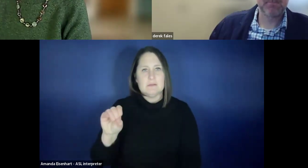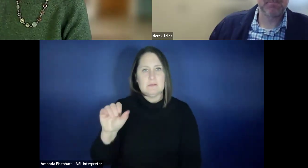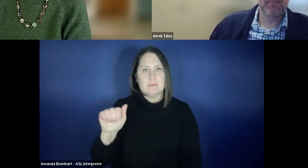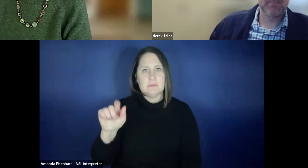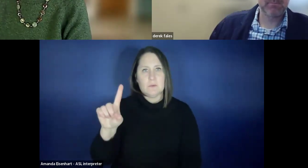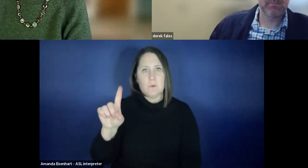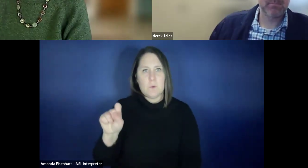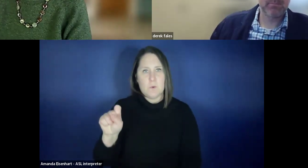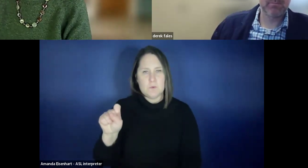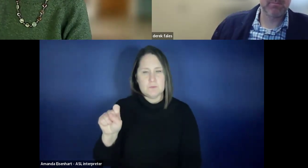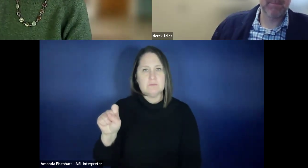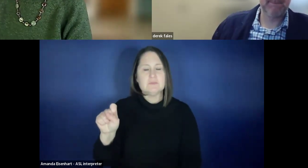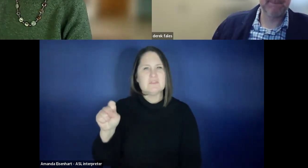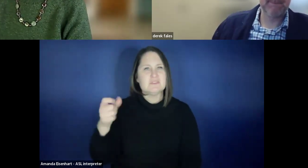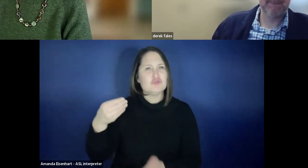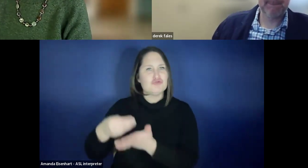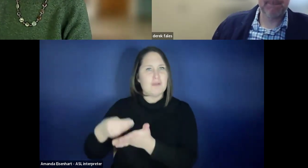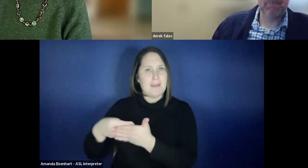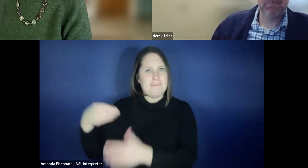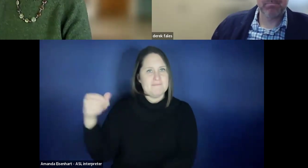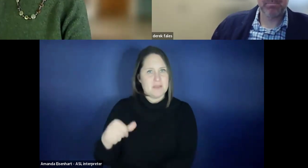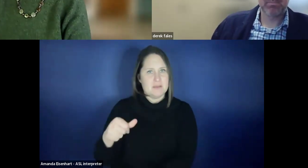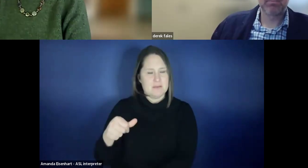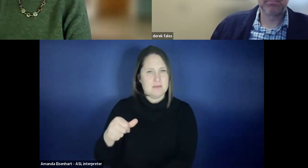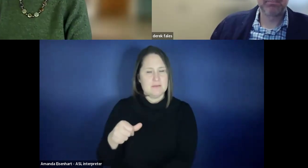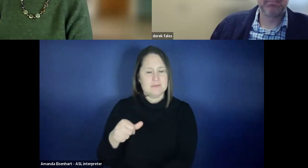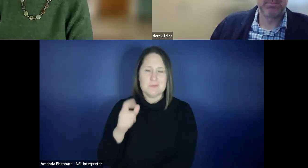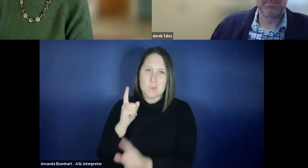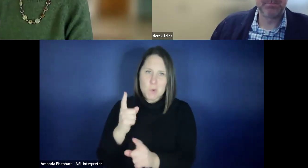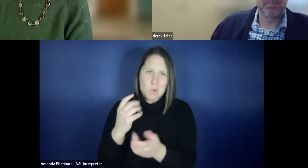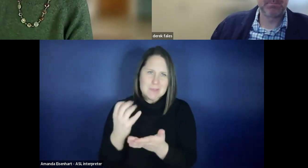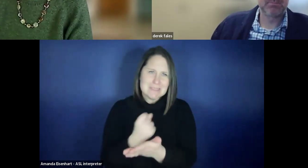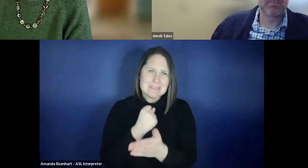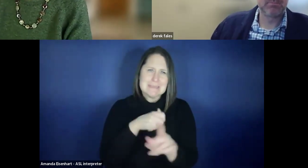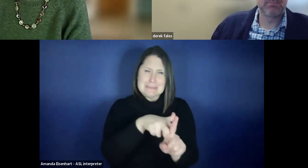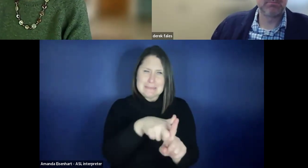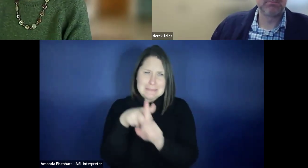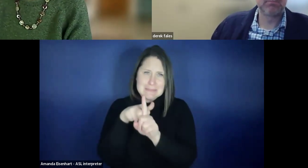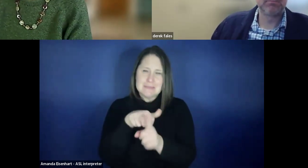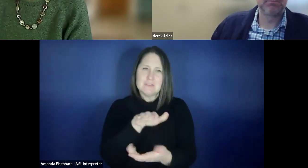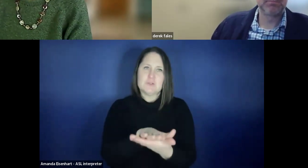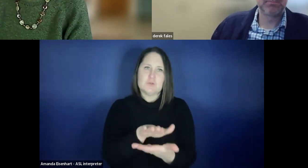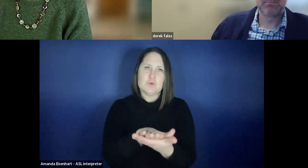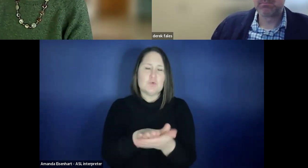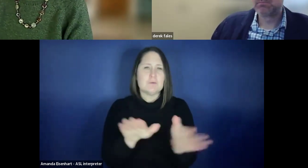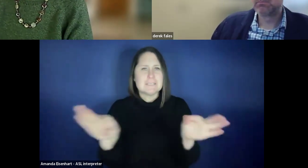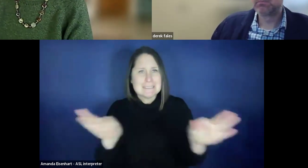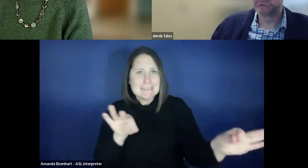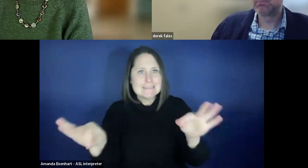were funded through a grant to really try to access those school systems and get the word out about